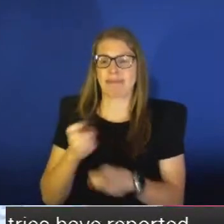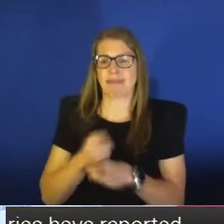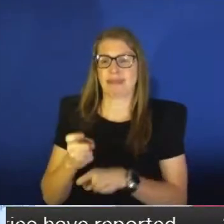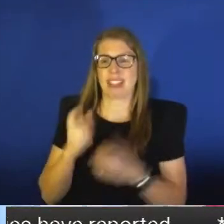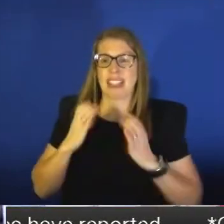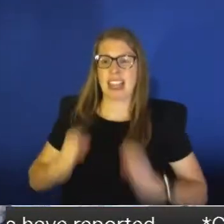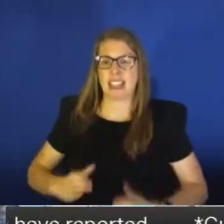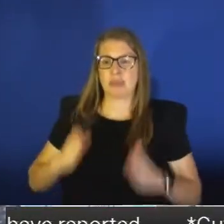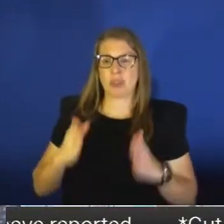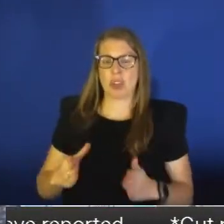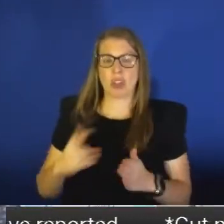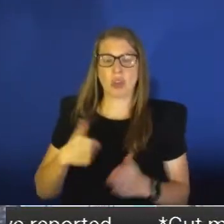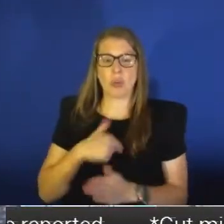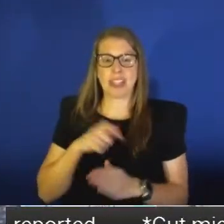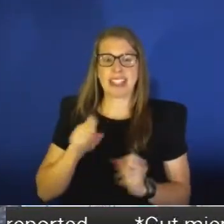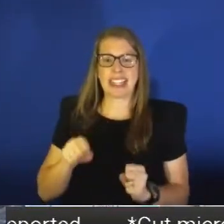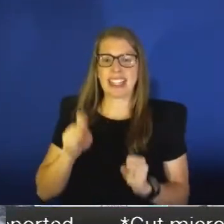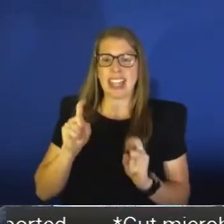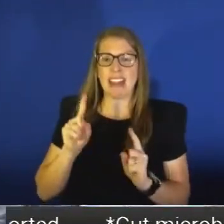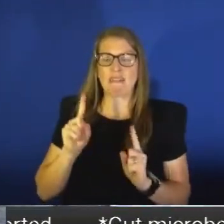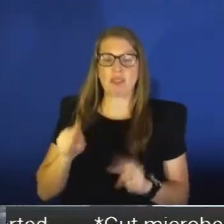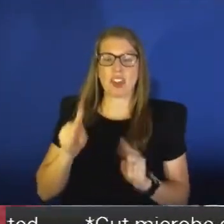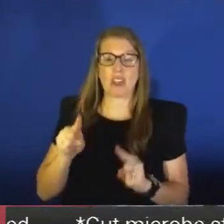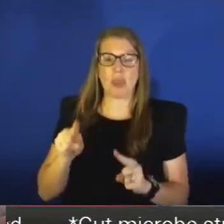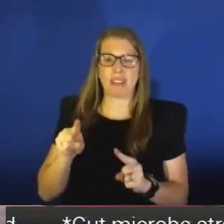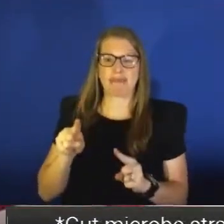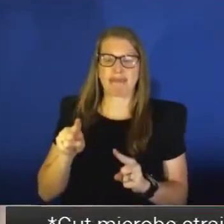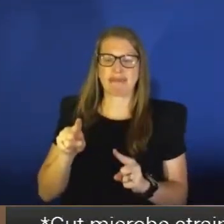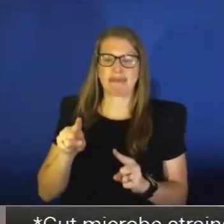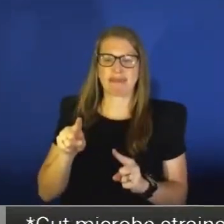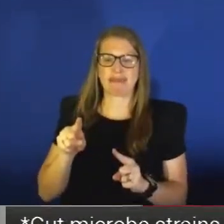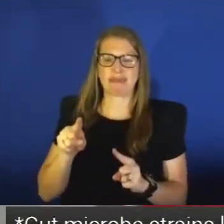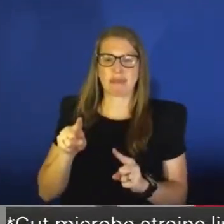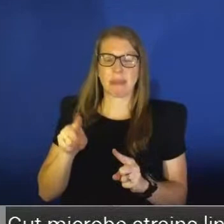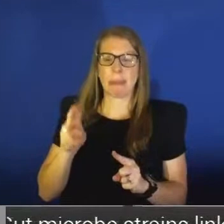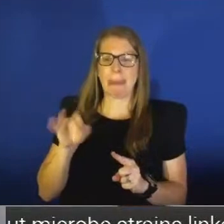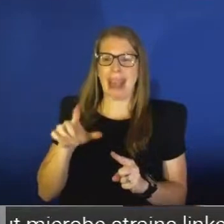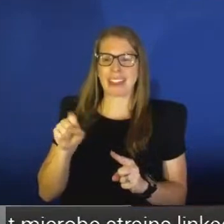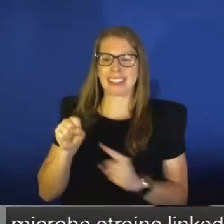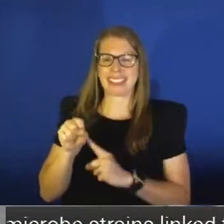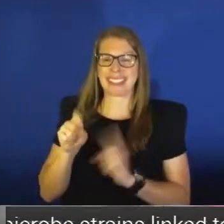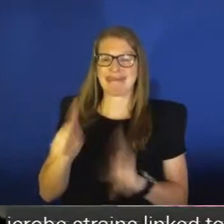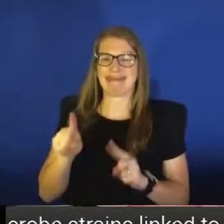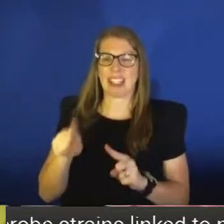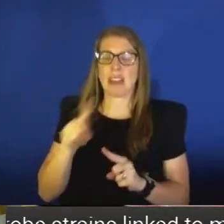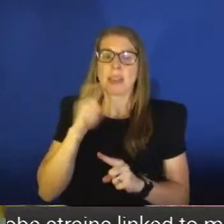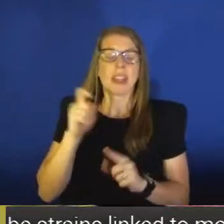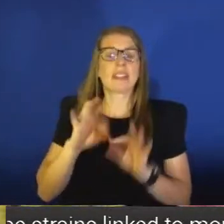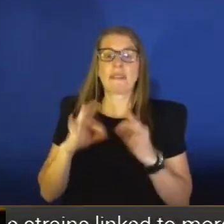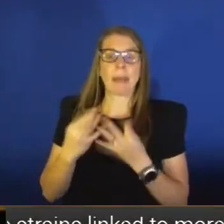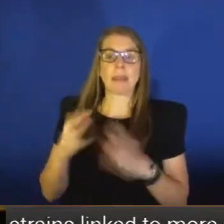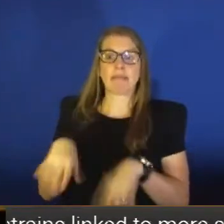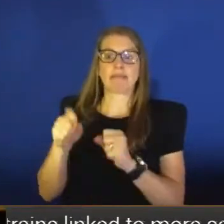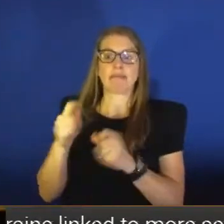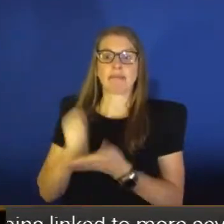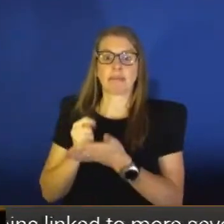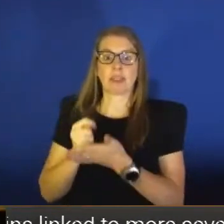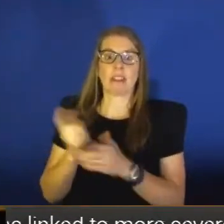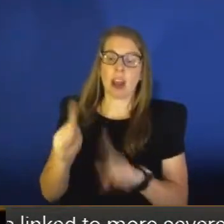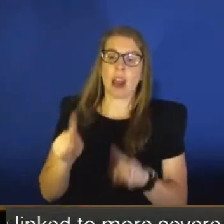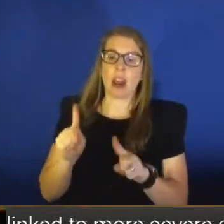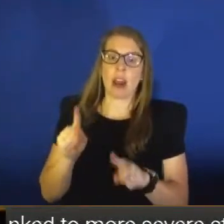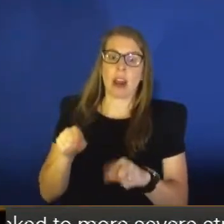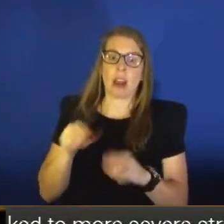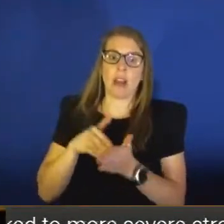have frequent flyer miles in here because when they're family or when they're going through treatment, they're in here all the